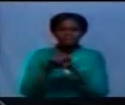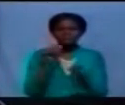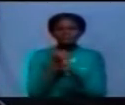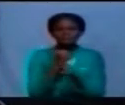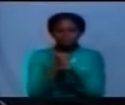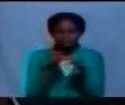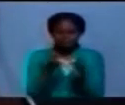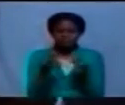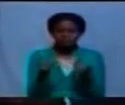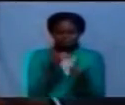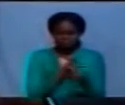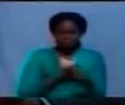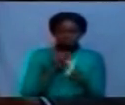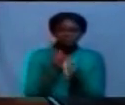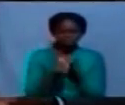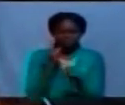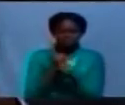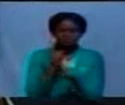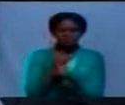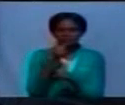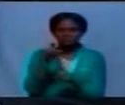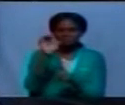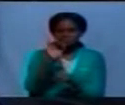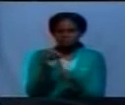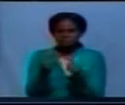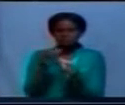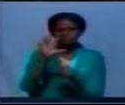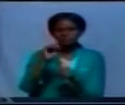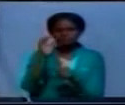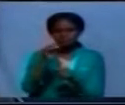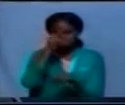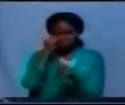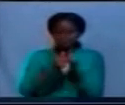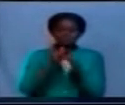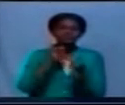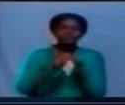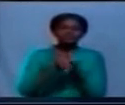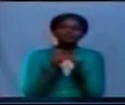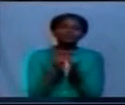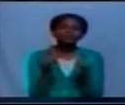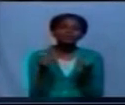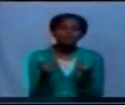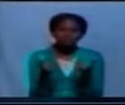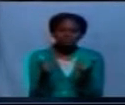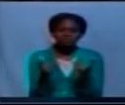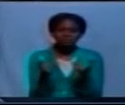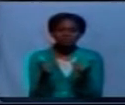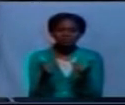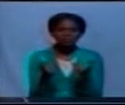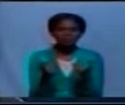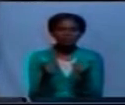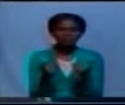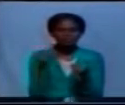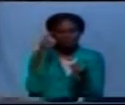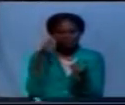capacities. So a company that was operating at 100% right now probably is operating at 50% because of some of these externally induced factors